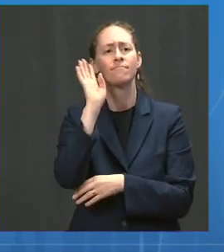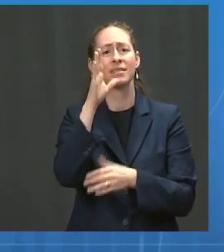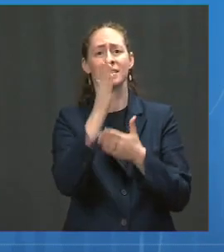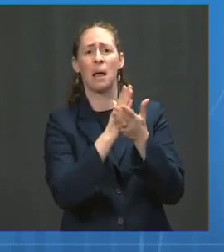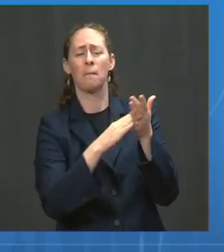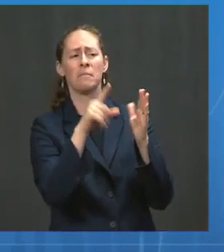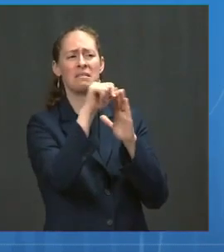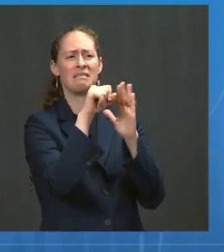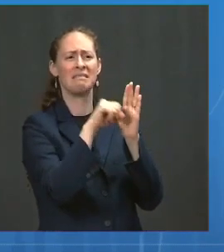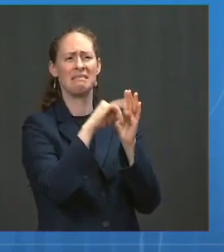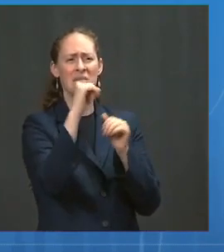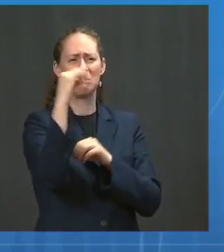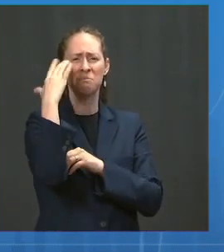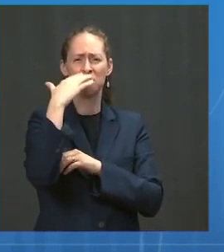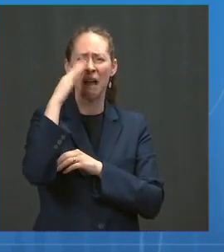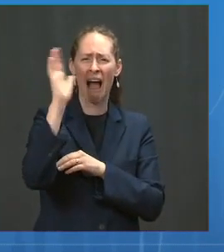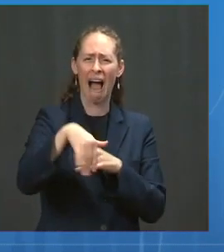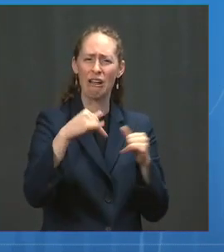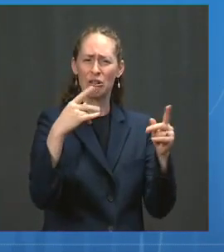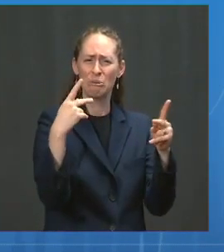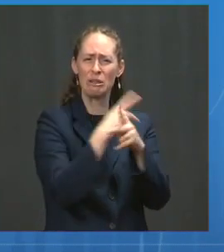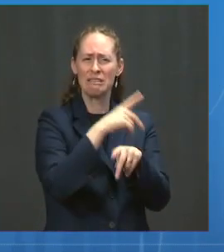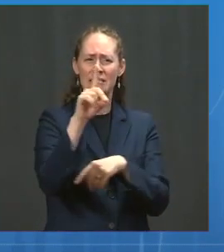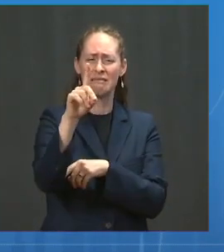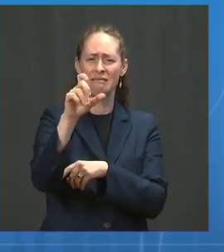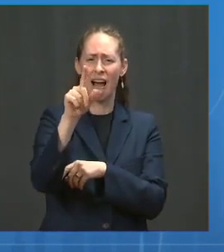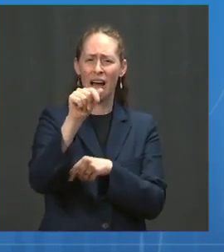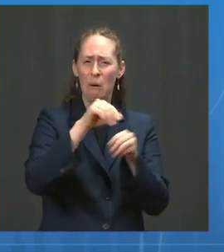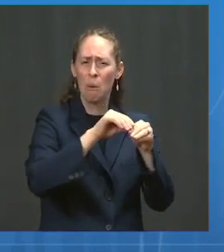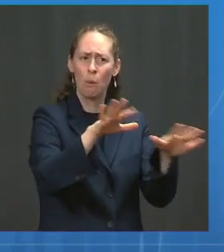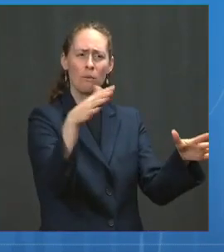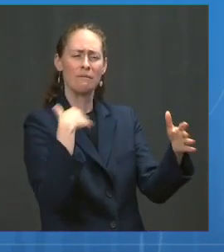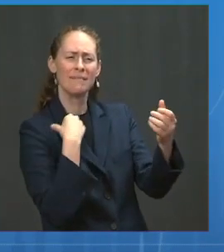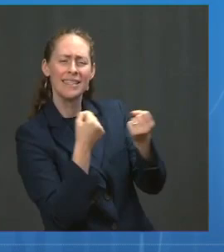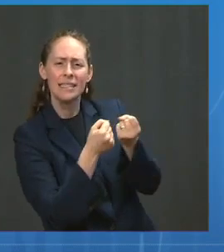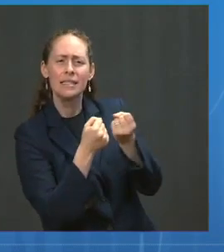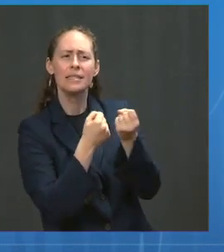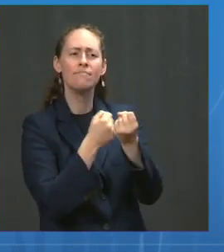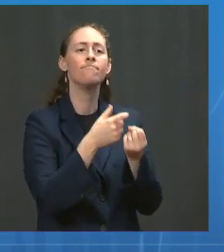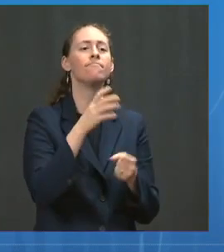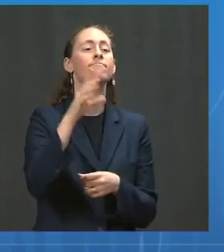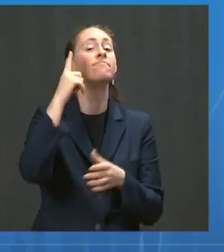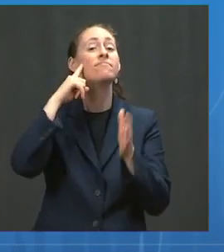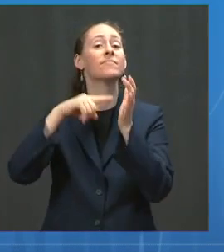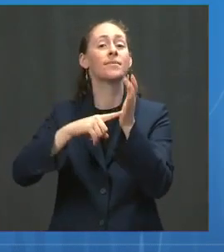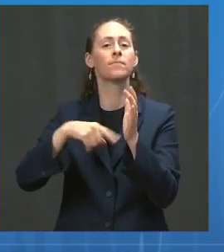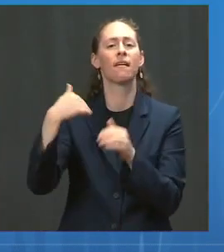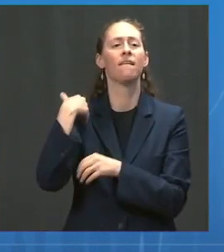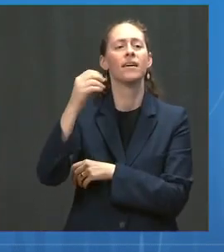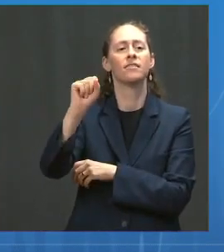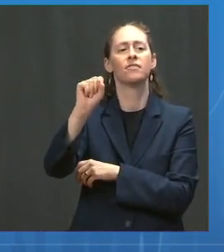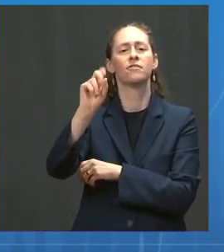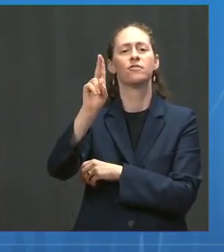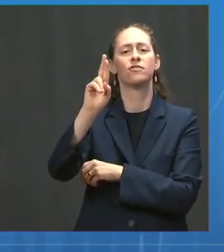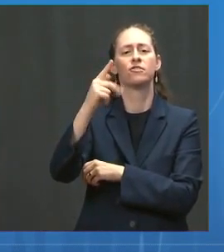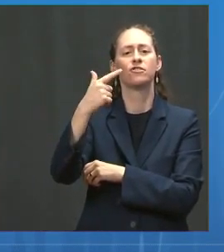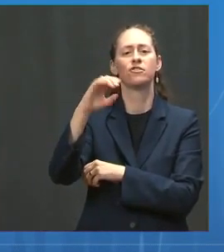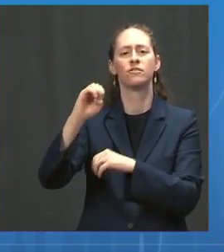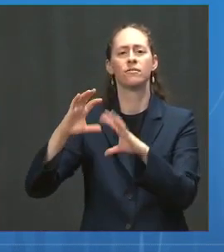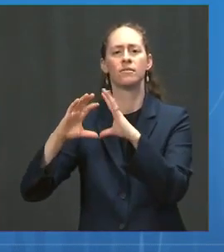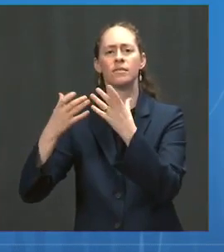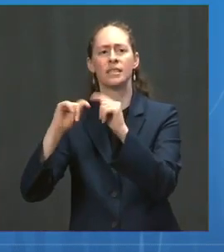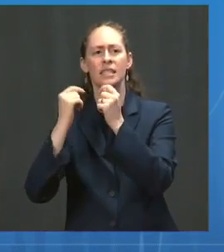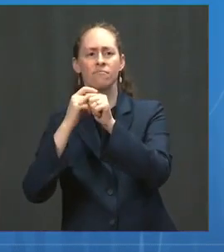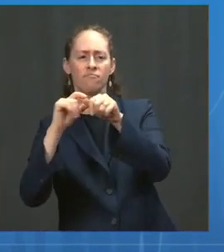Delta variant. Our COVID-19 surge response teams are now working with 16 states to address their specific